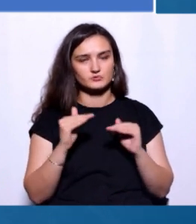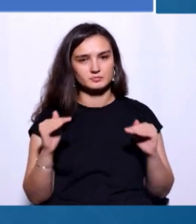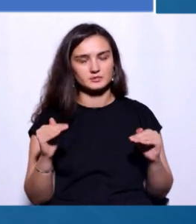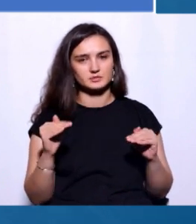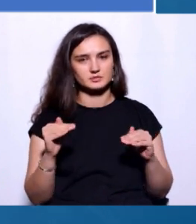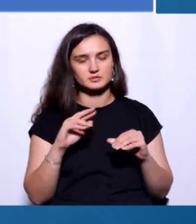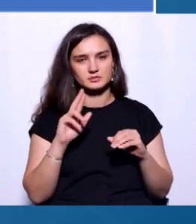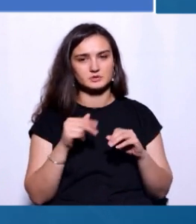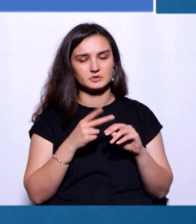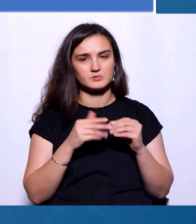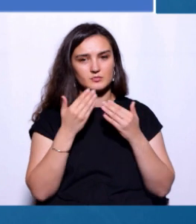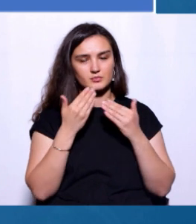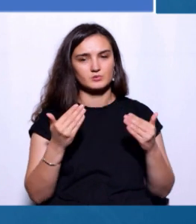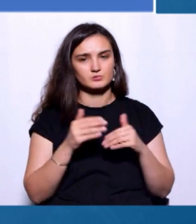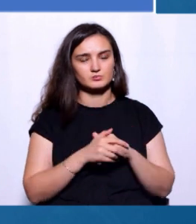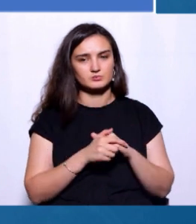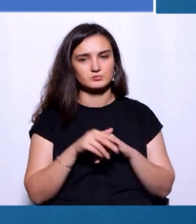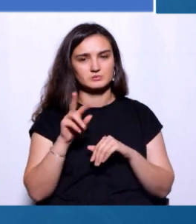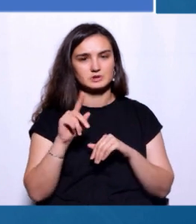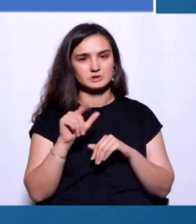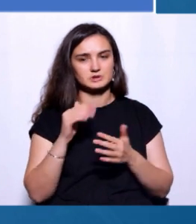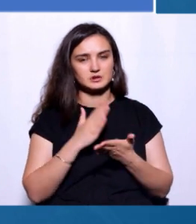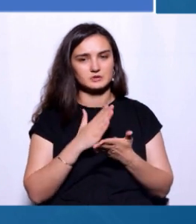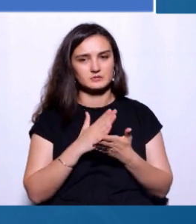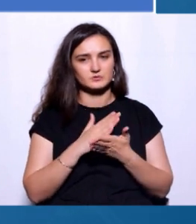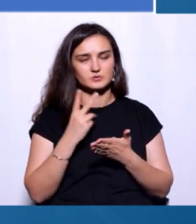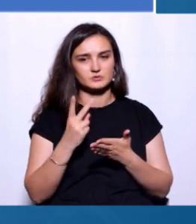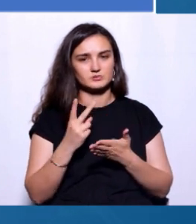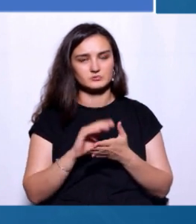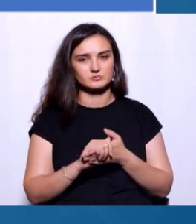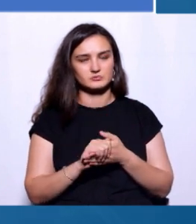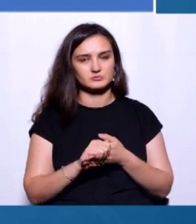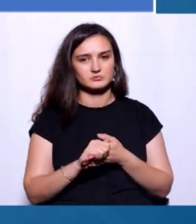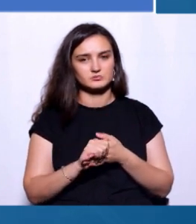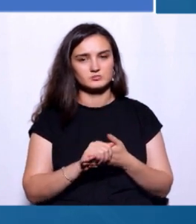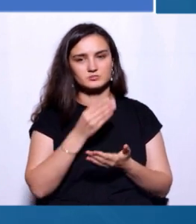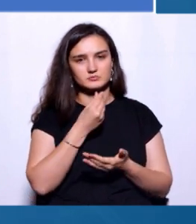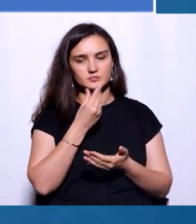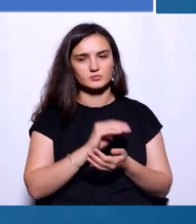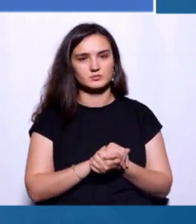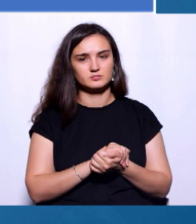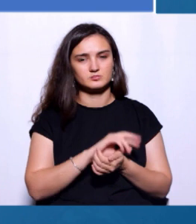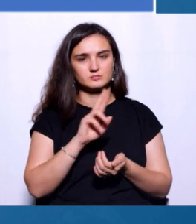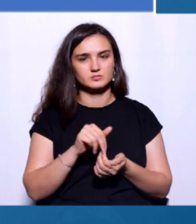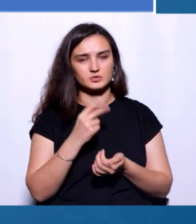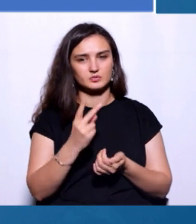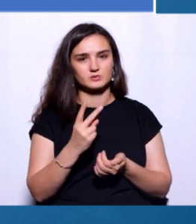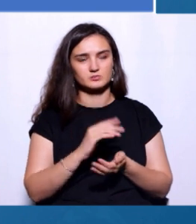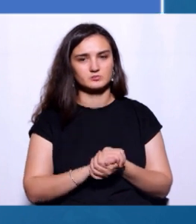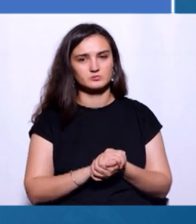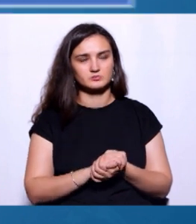children. And the last one, Lisa has two grandfathers and